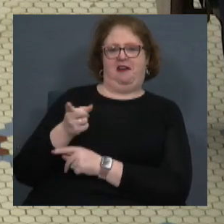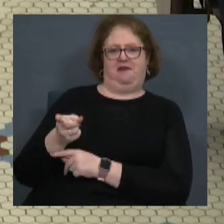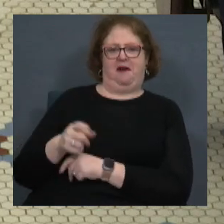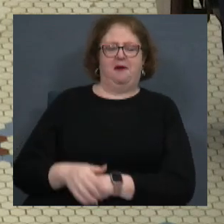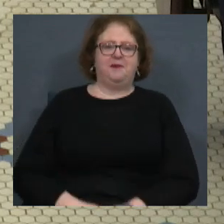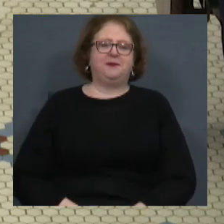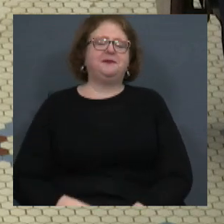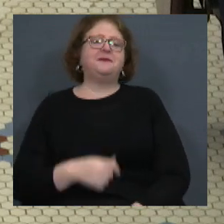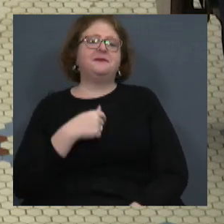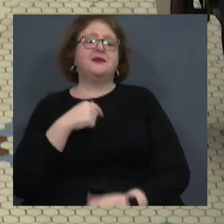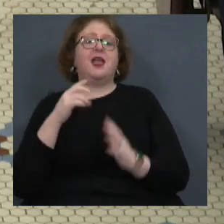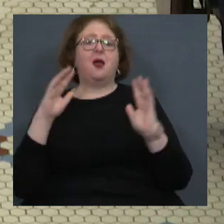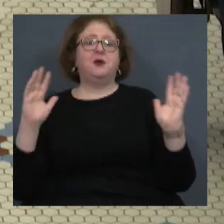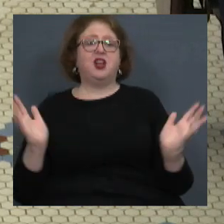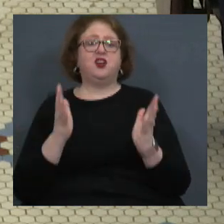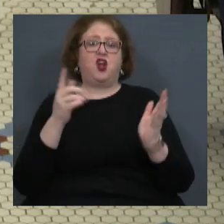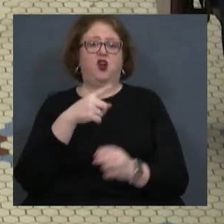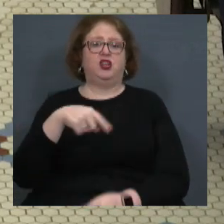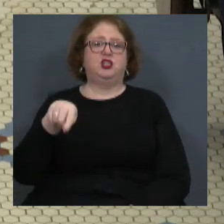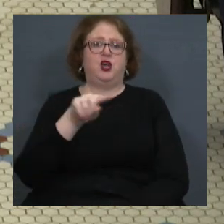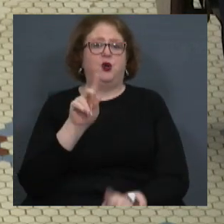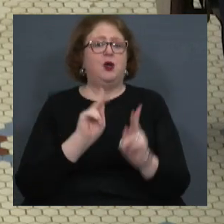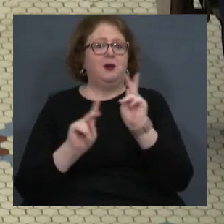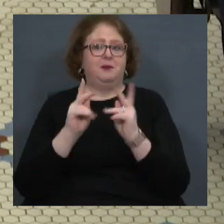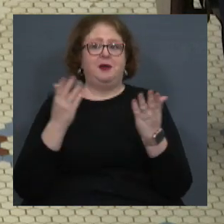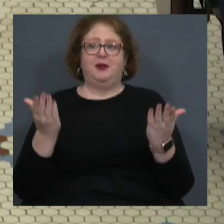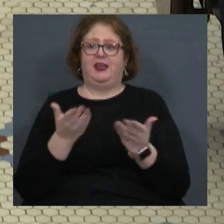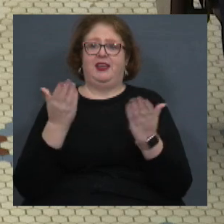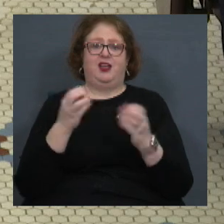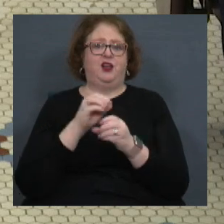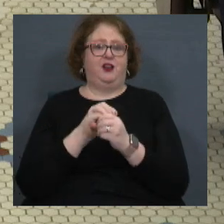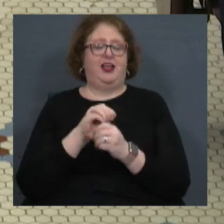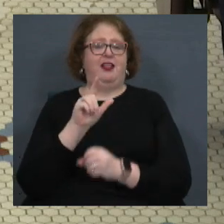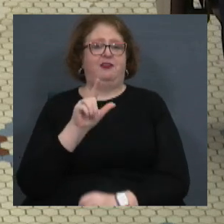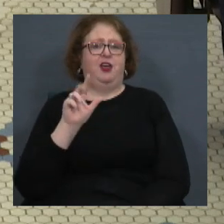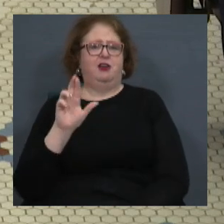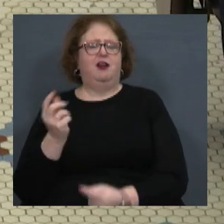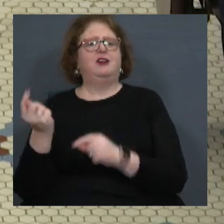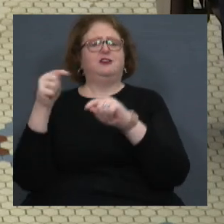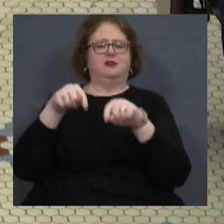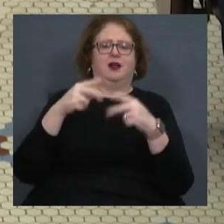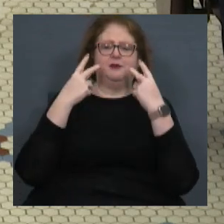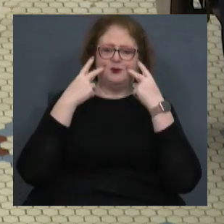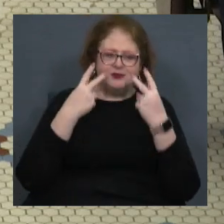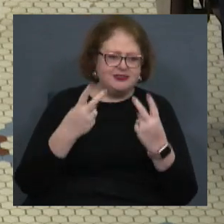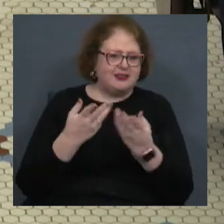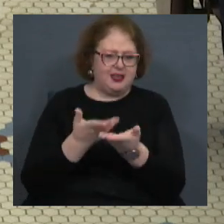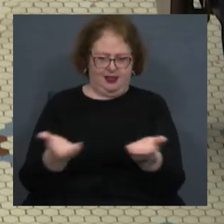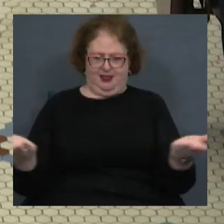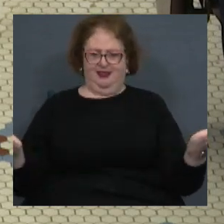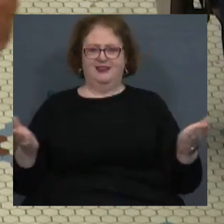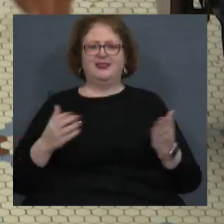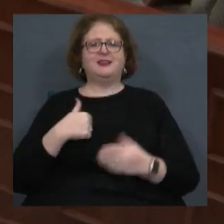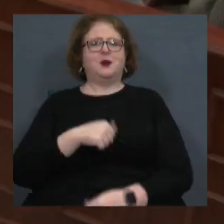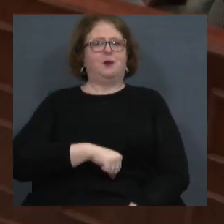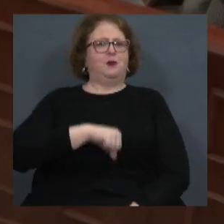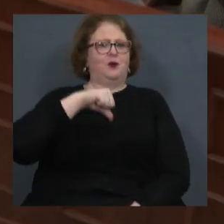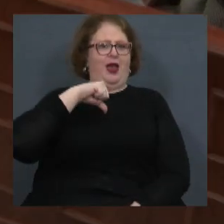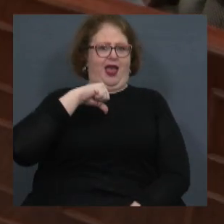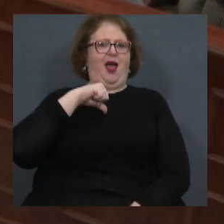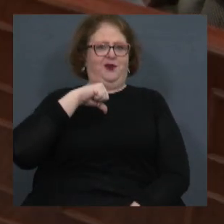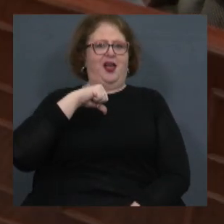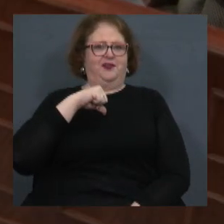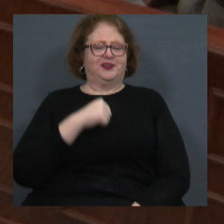of Little Rock to come up here and see what we are so proud of. Thank you very much. Thank you so much, Senator.